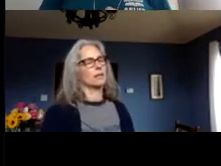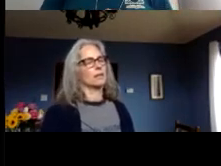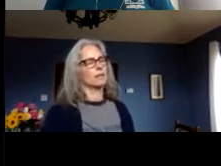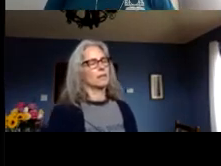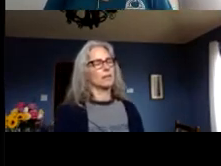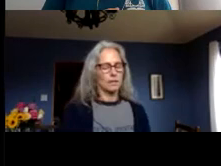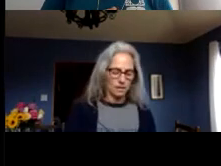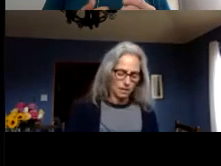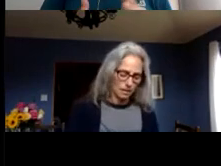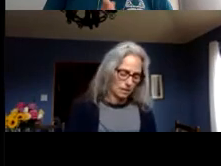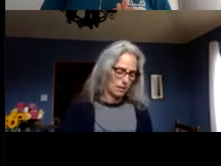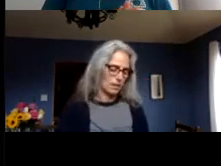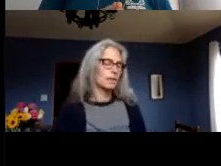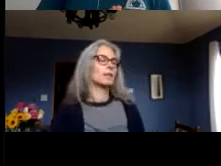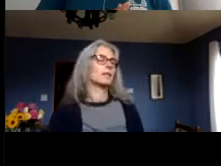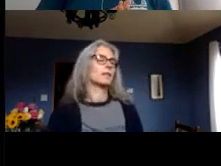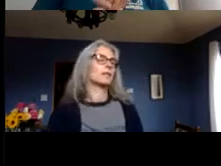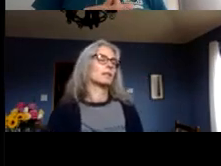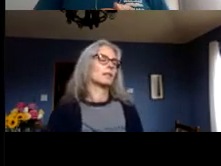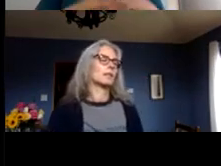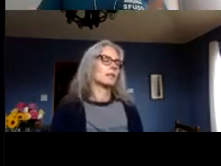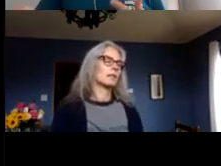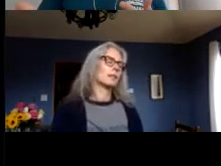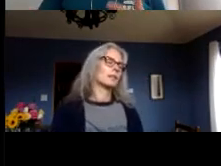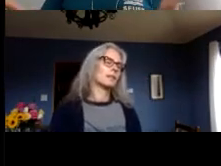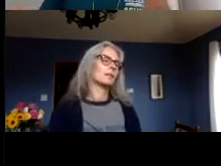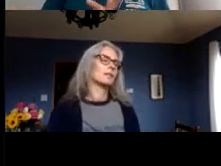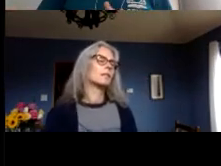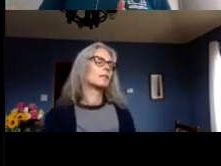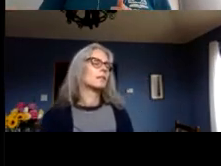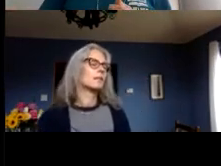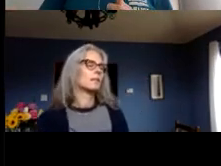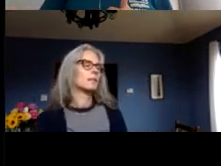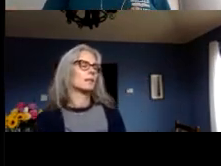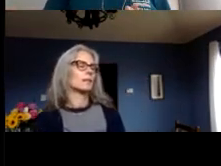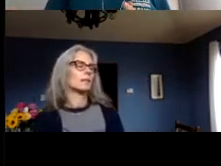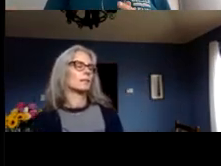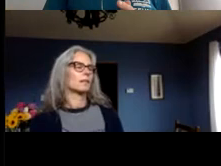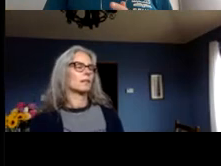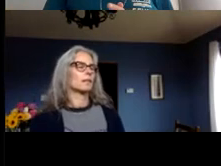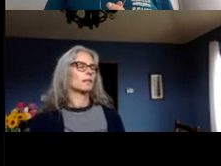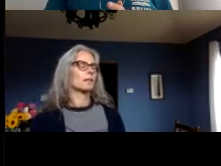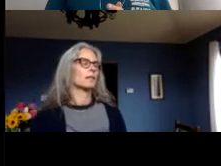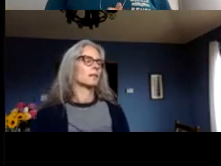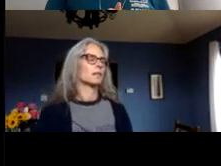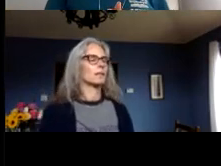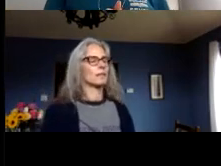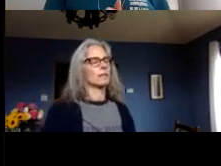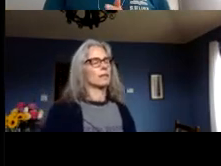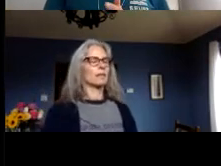that. So that will be coming in mid to late September, but there is already a recording posted. We did it in the spring.